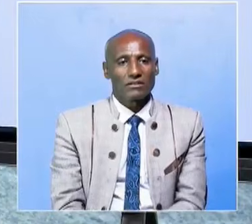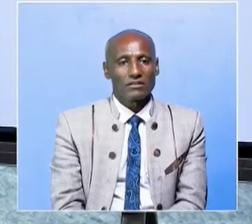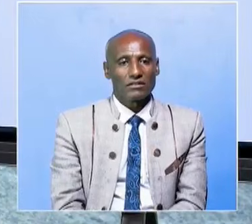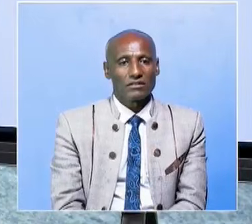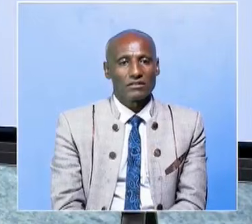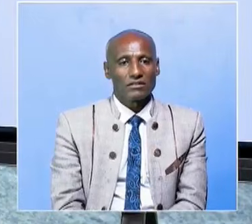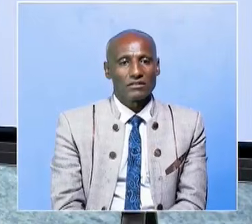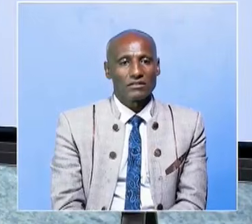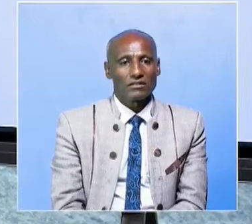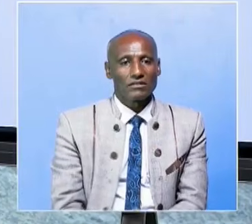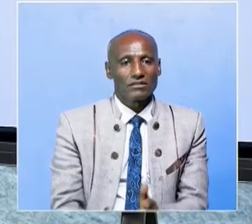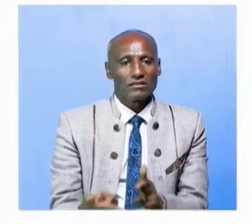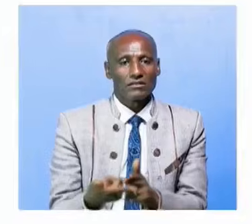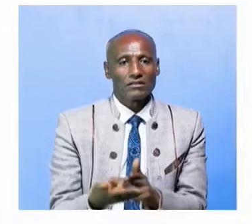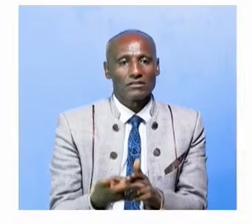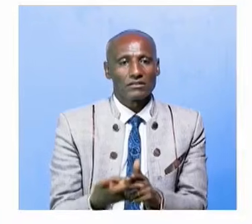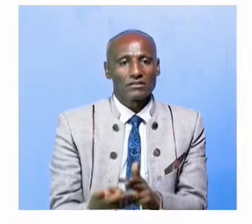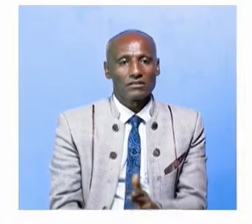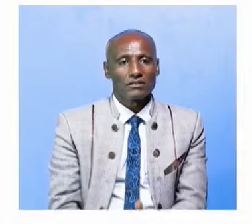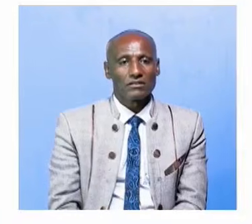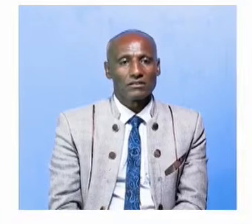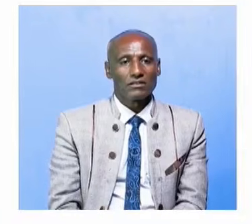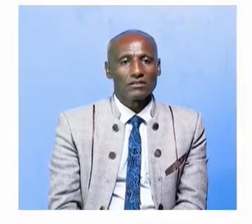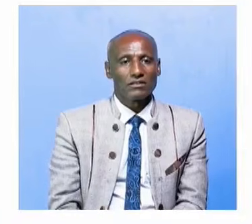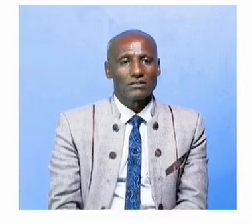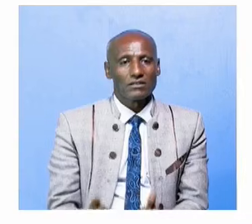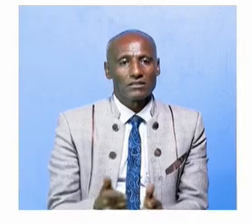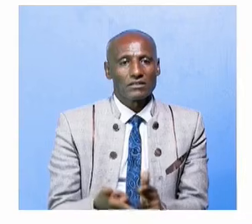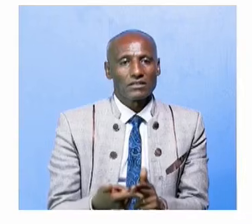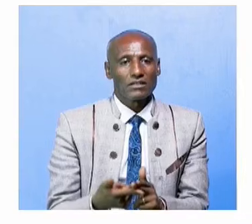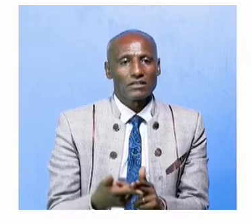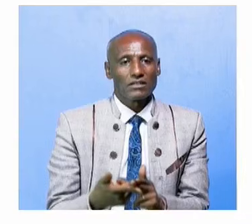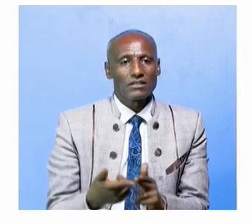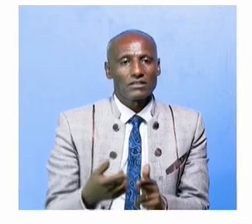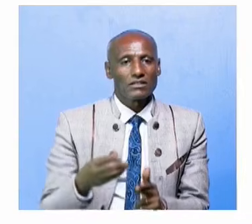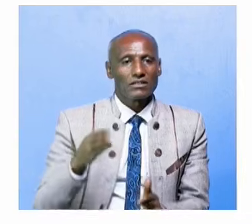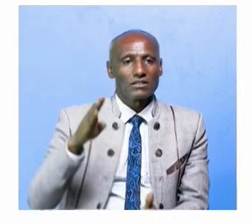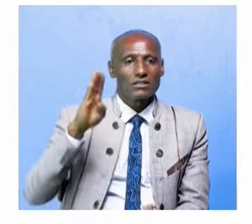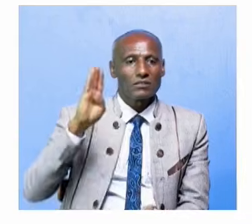vocabulary that we're going to see is boost.